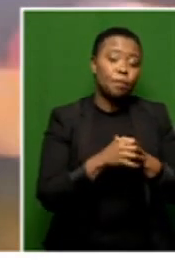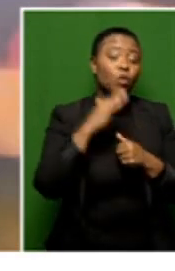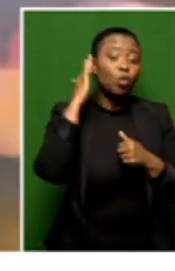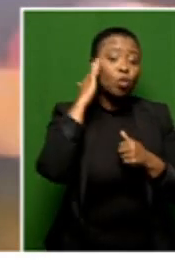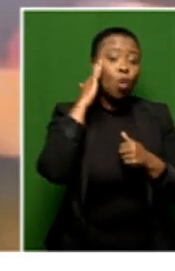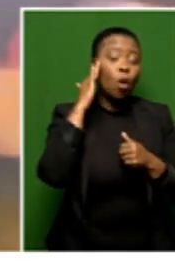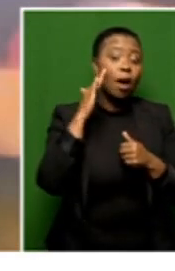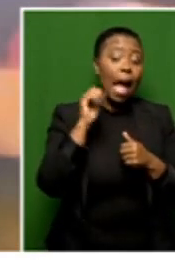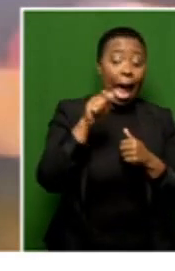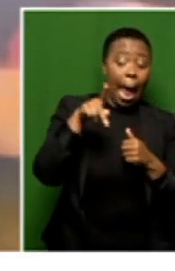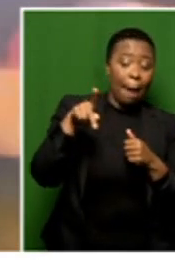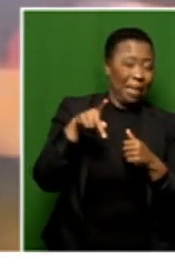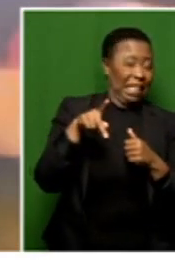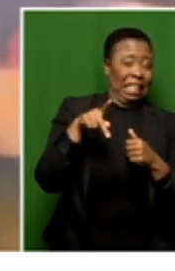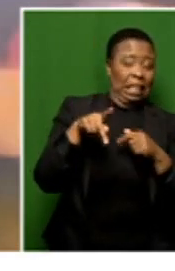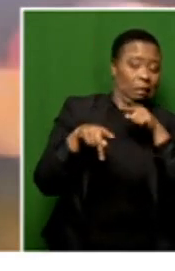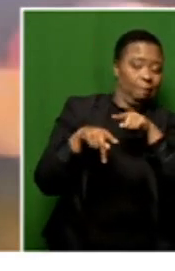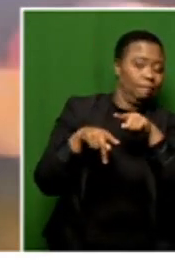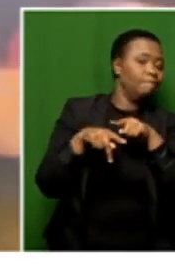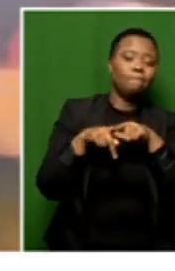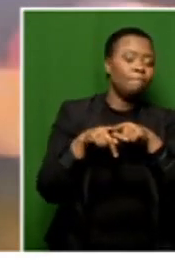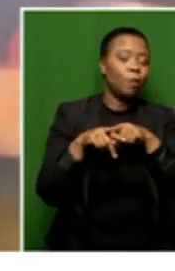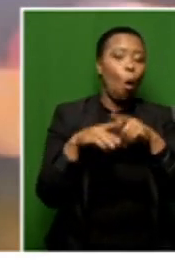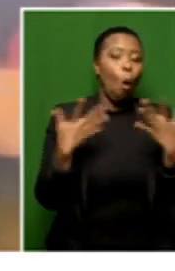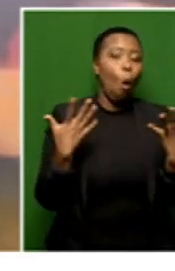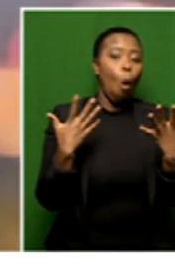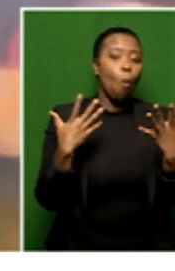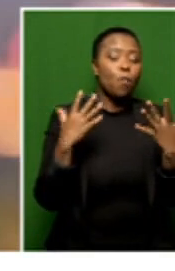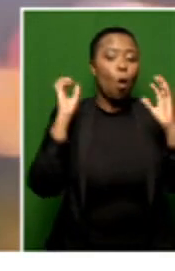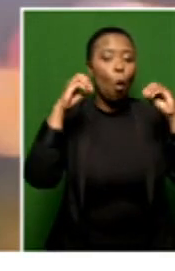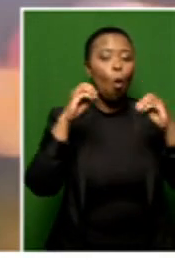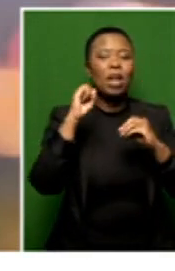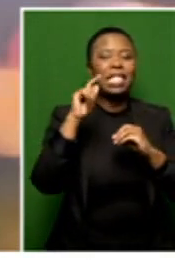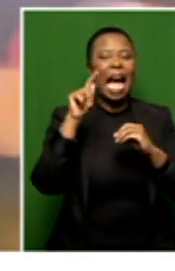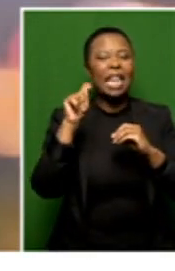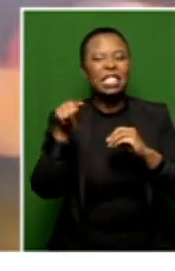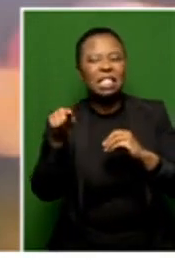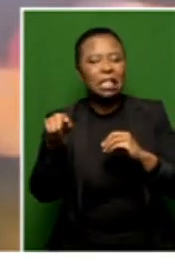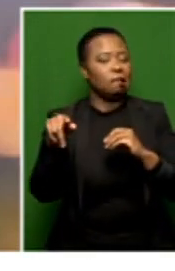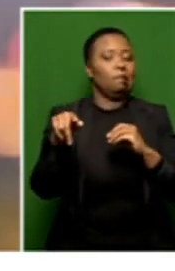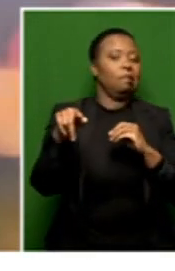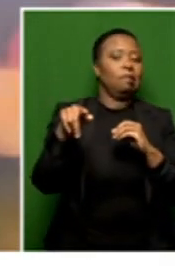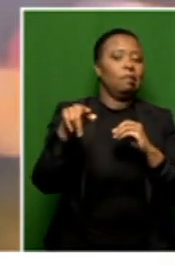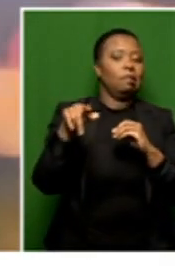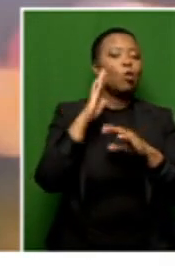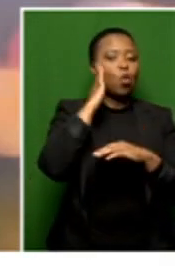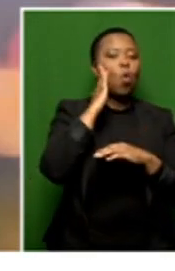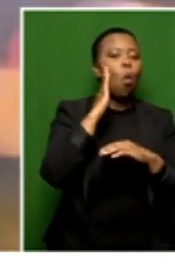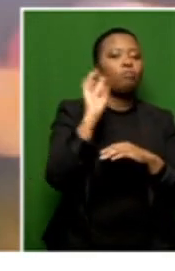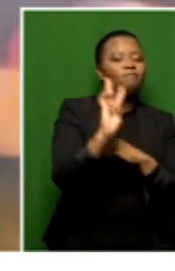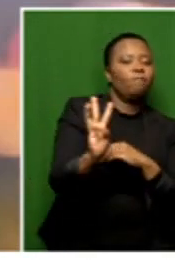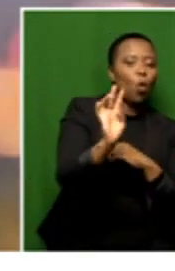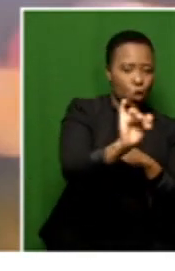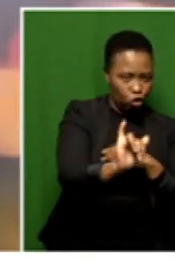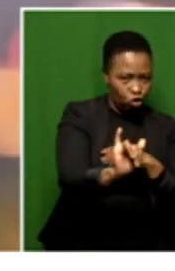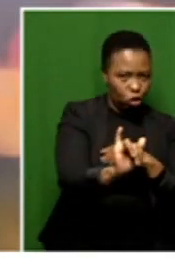sites you stay away from, and I think it's also being aware of the types of phone calls you're getting, because one of the uses that a